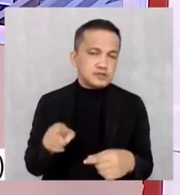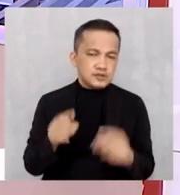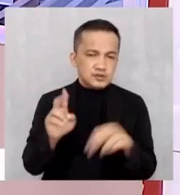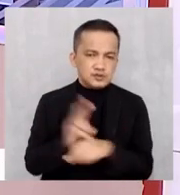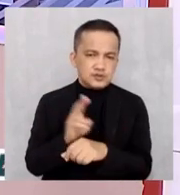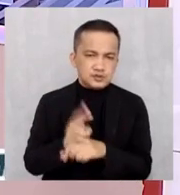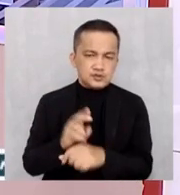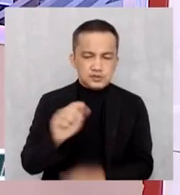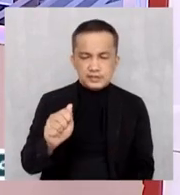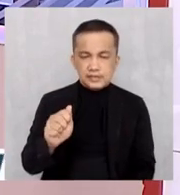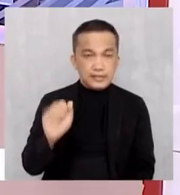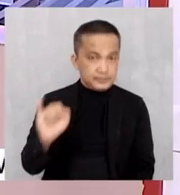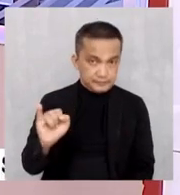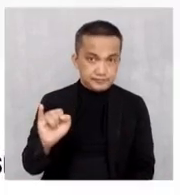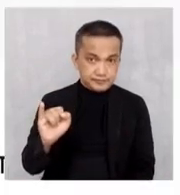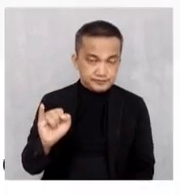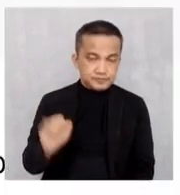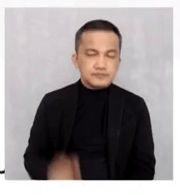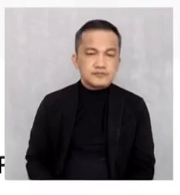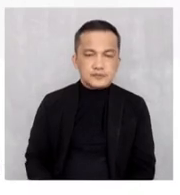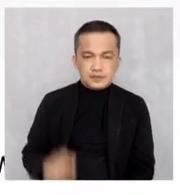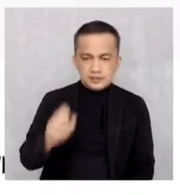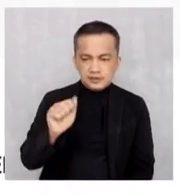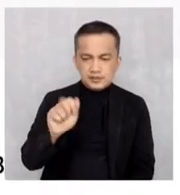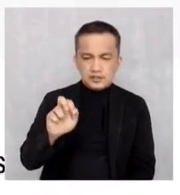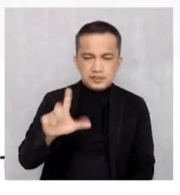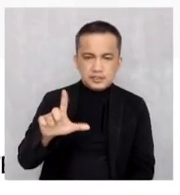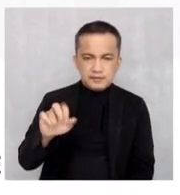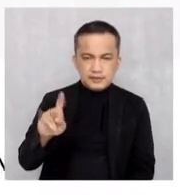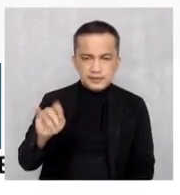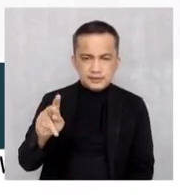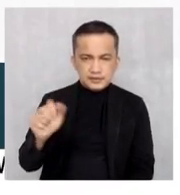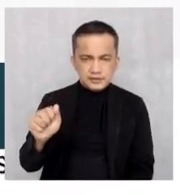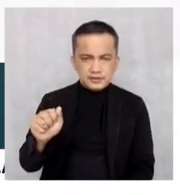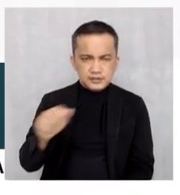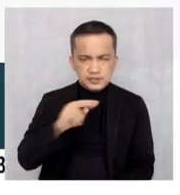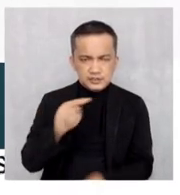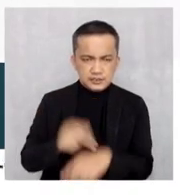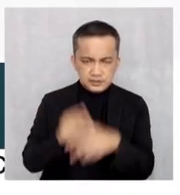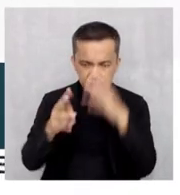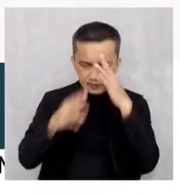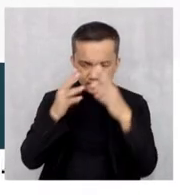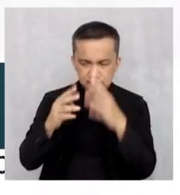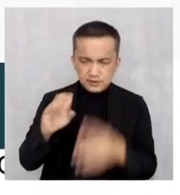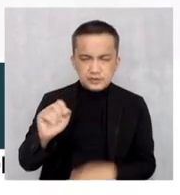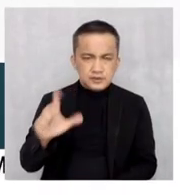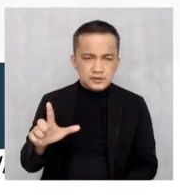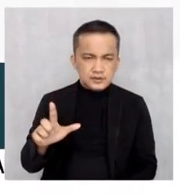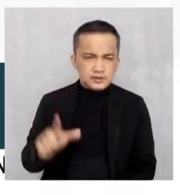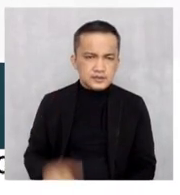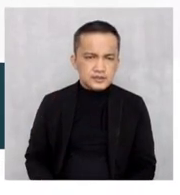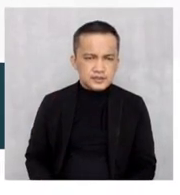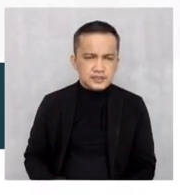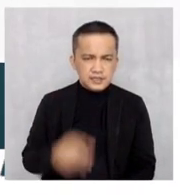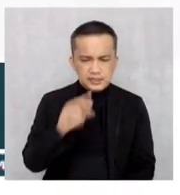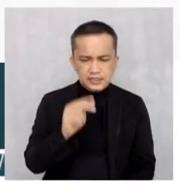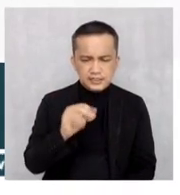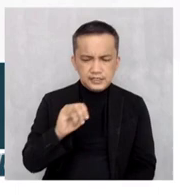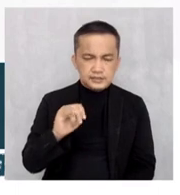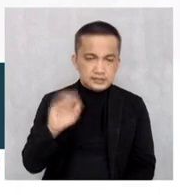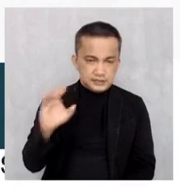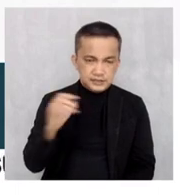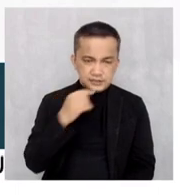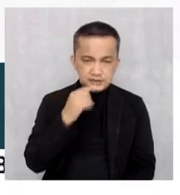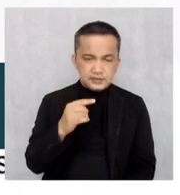artificial intelligence. Earl Martin Valencia of the National Innovation Council, or NIC, says the